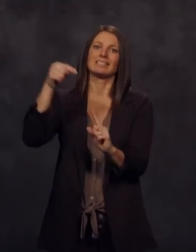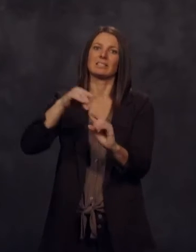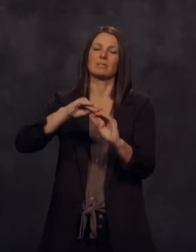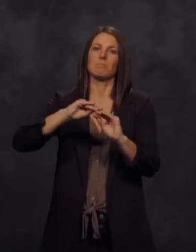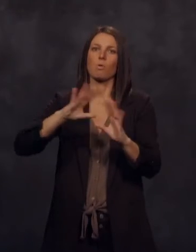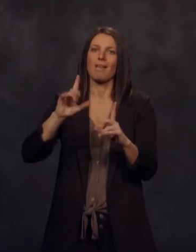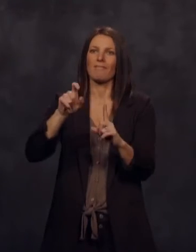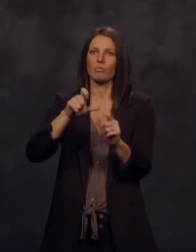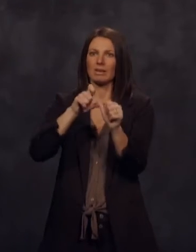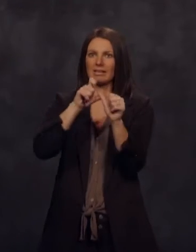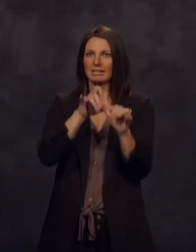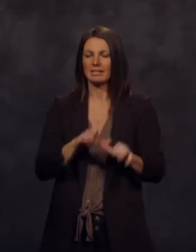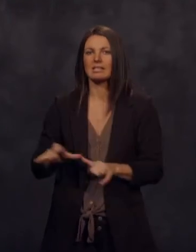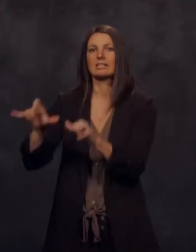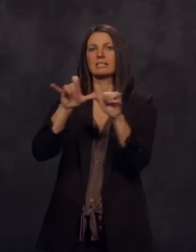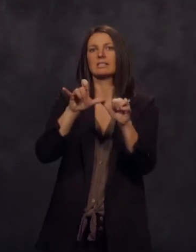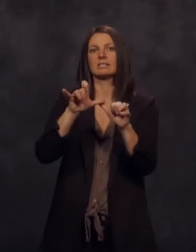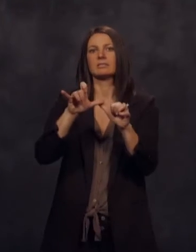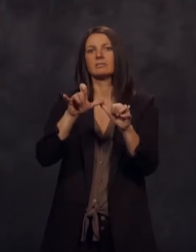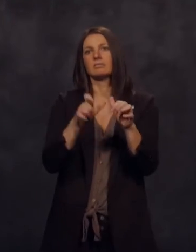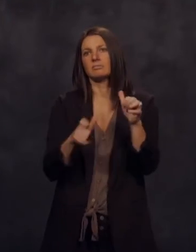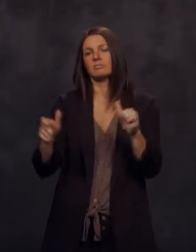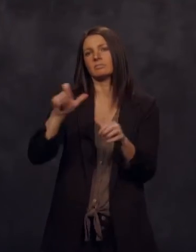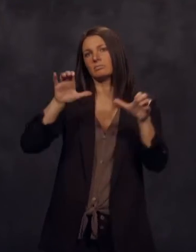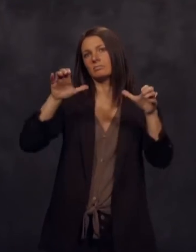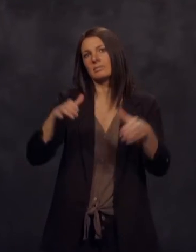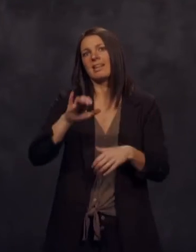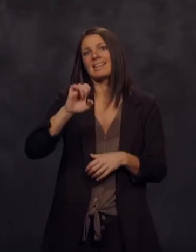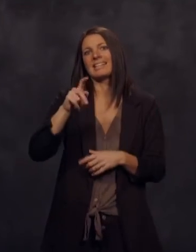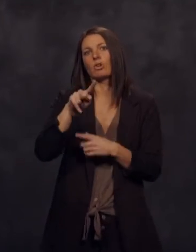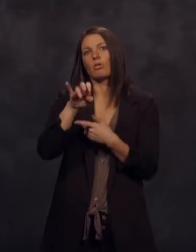be consistent. This is an executive branch decision.